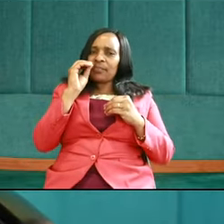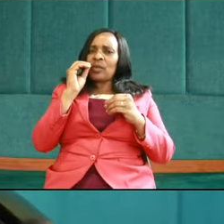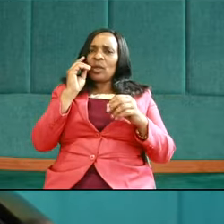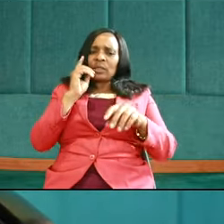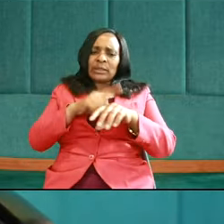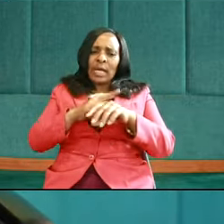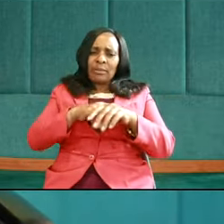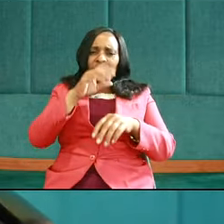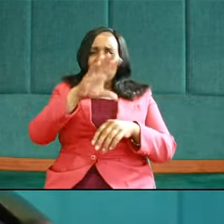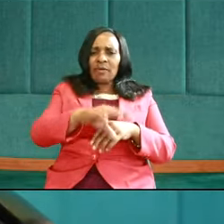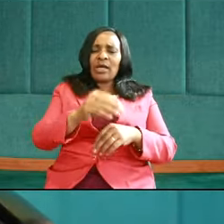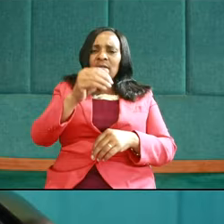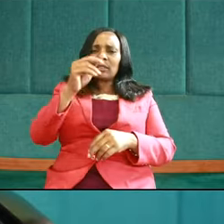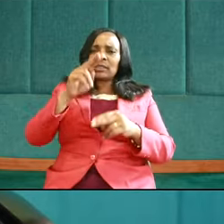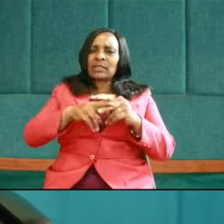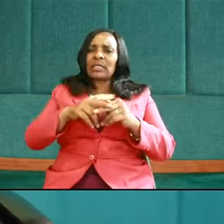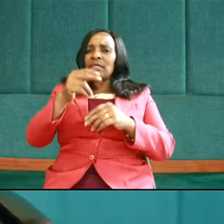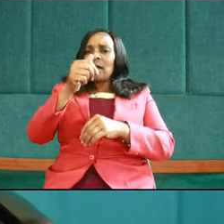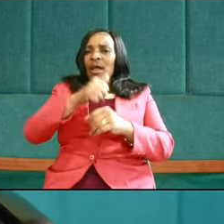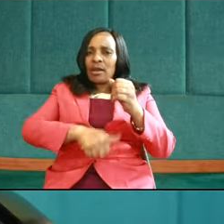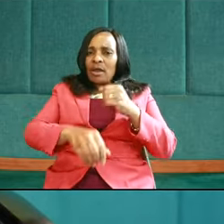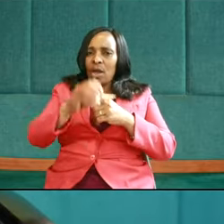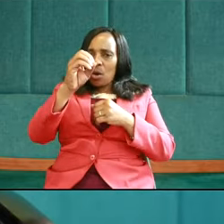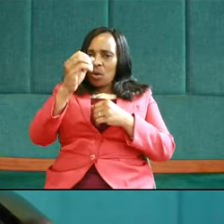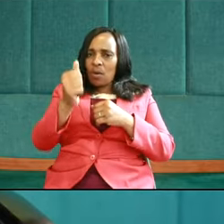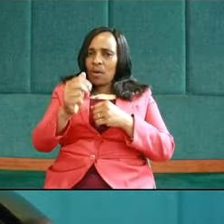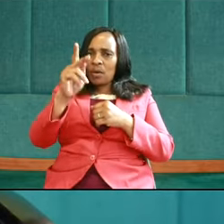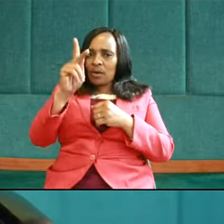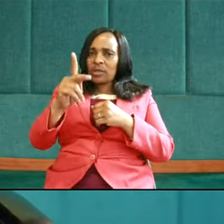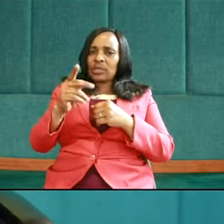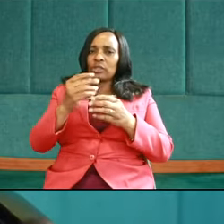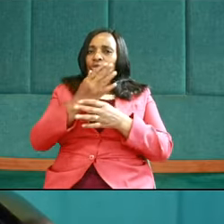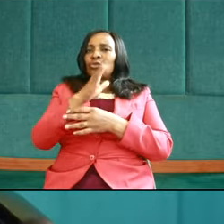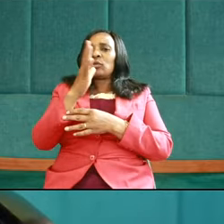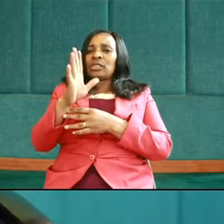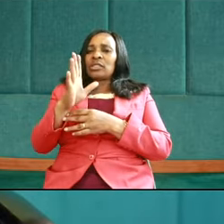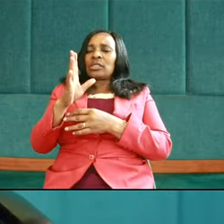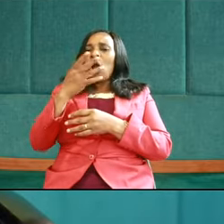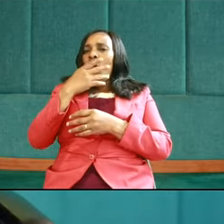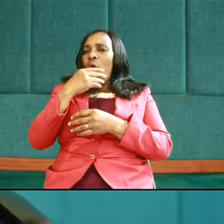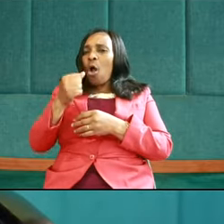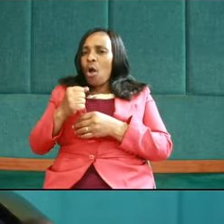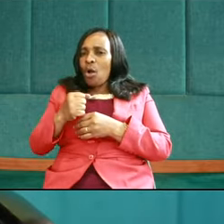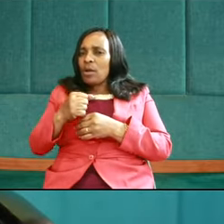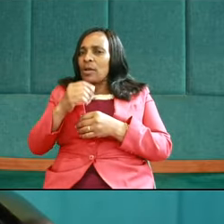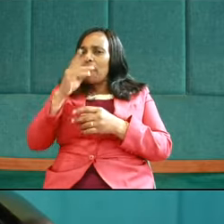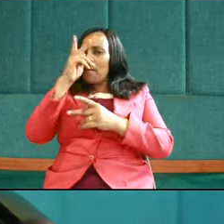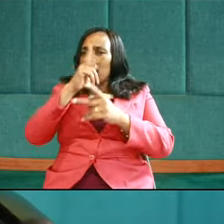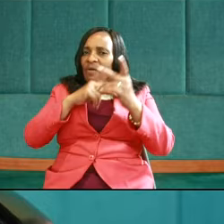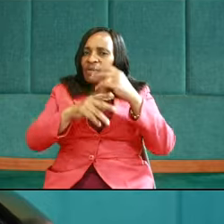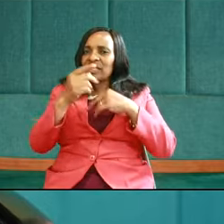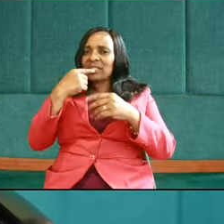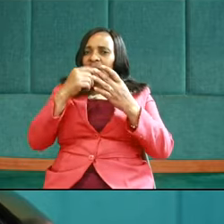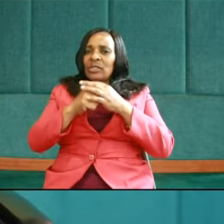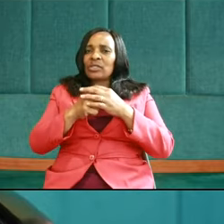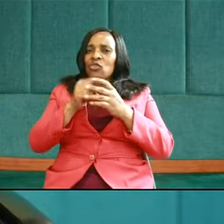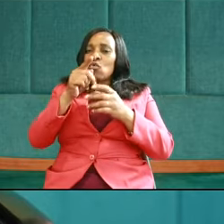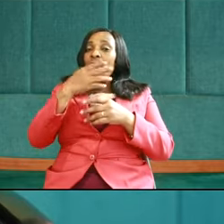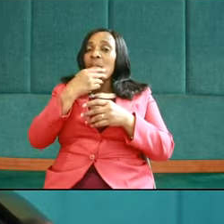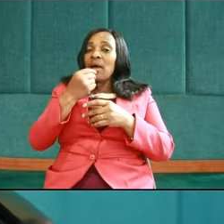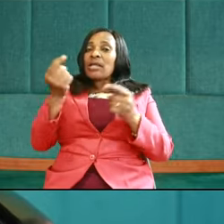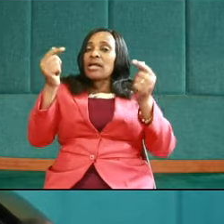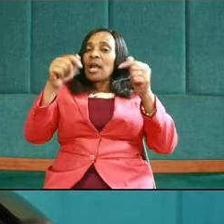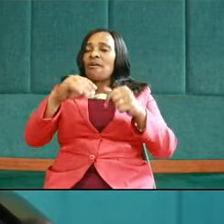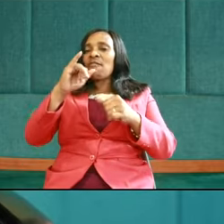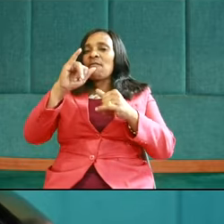him sitting under an oak tree, the old prophet said, "Are you the man who came from Judah?"